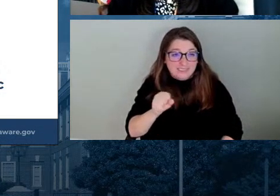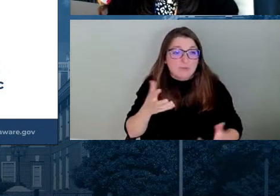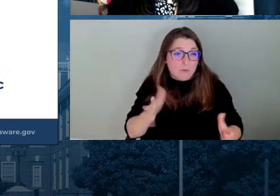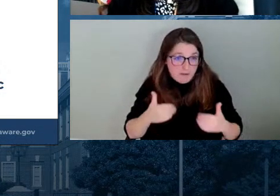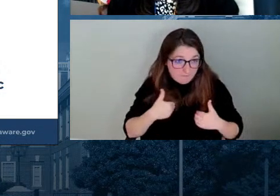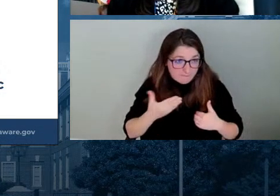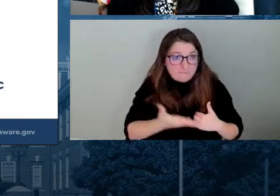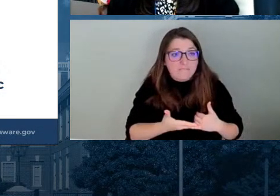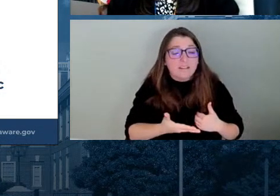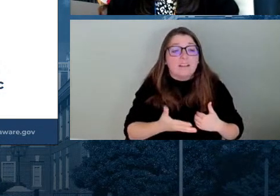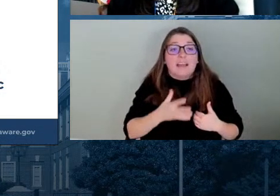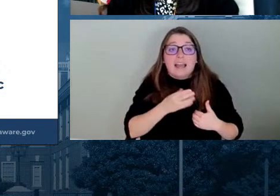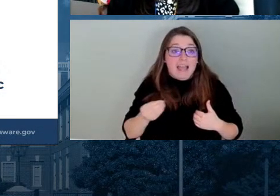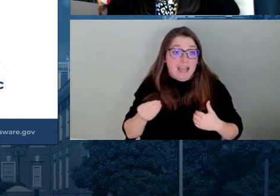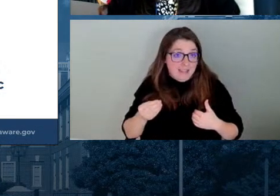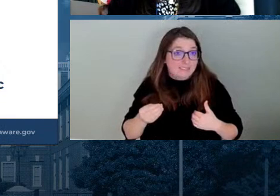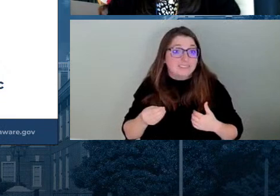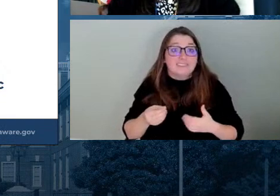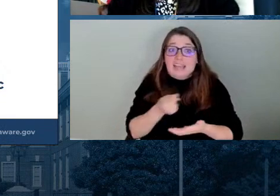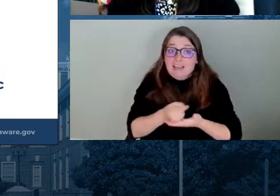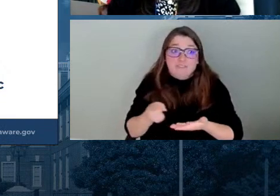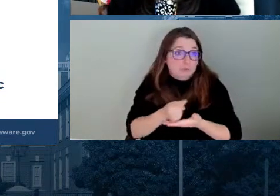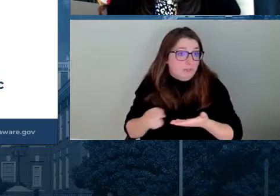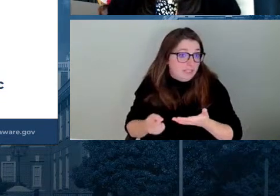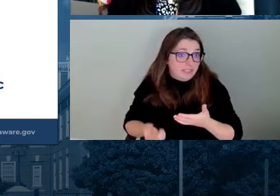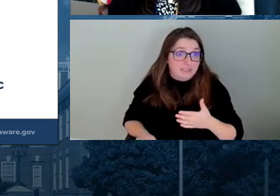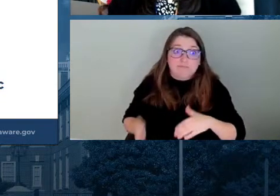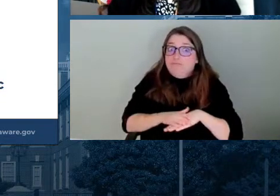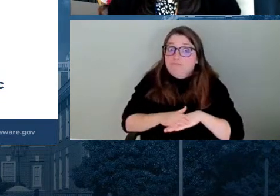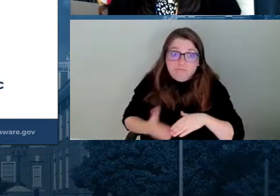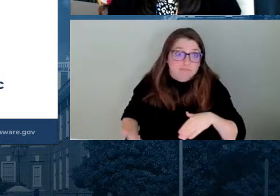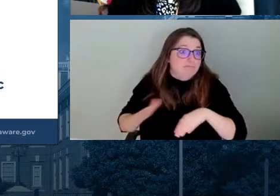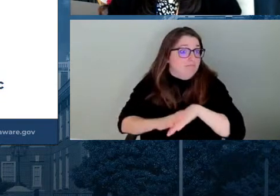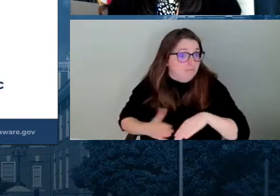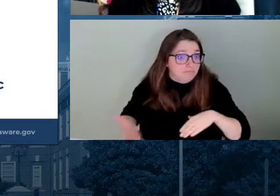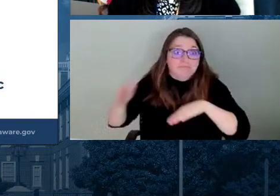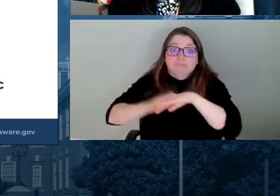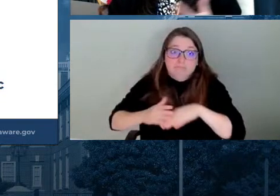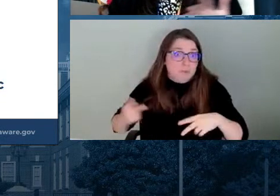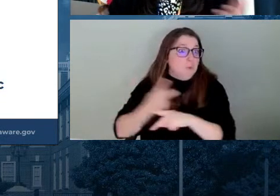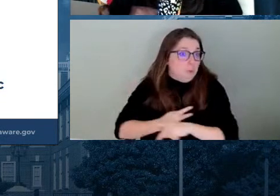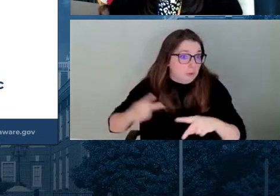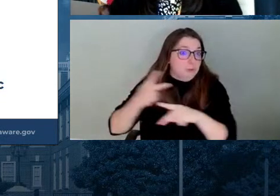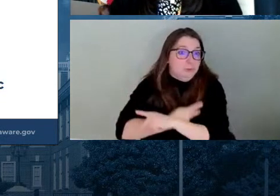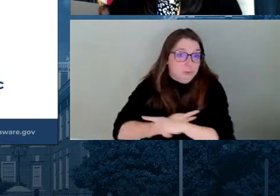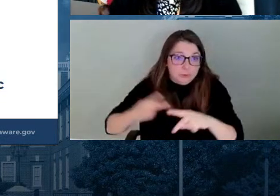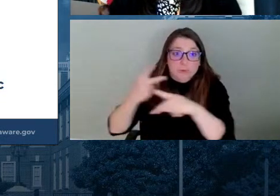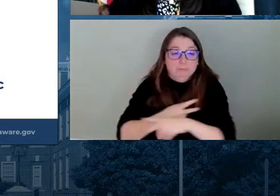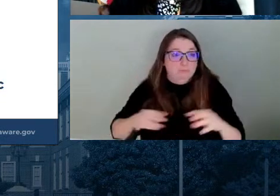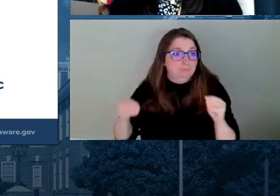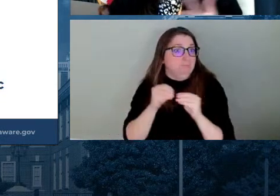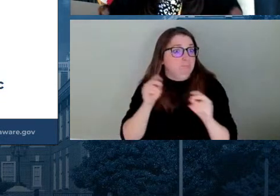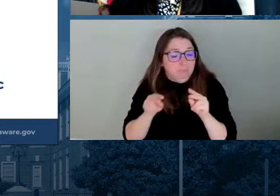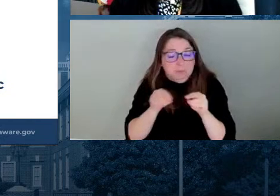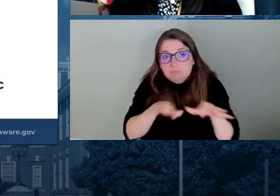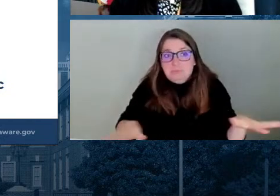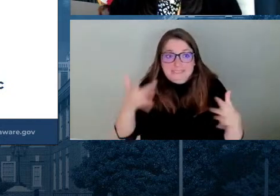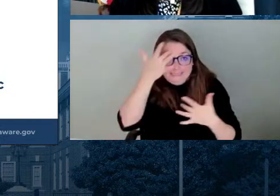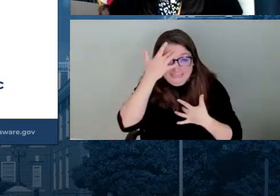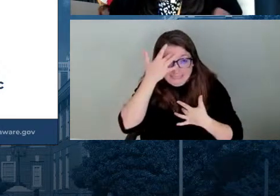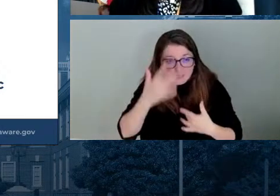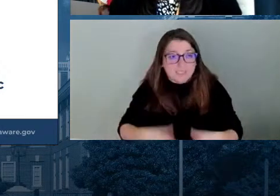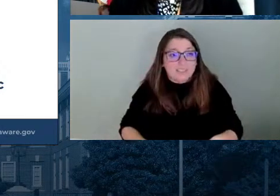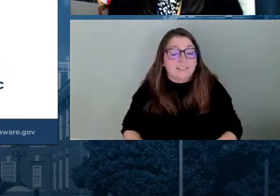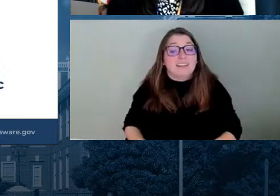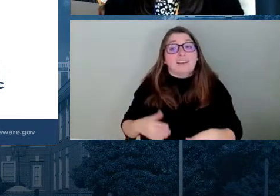of numbers. And the season officially began on October 2nd. And when we look back to 2021, this time last